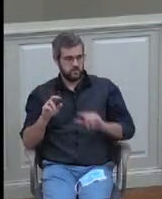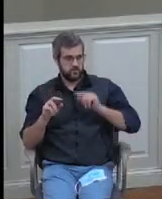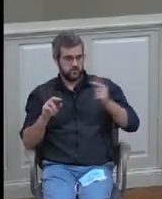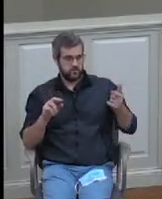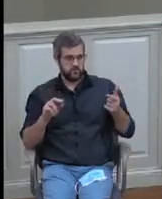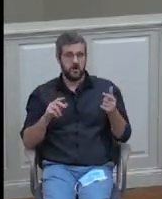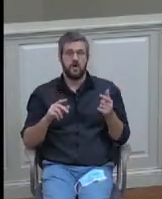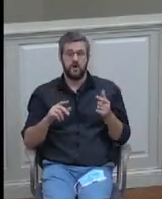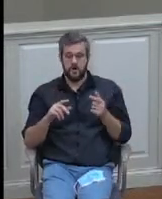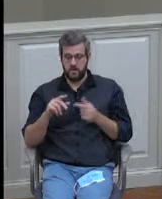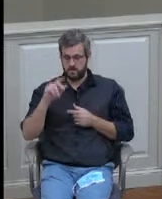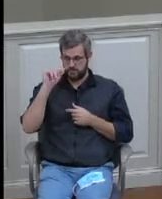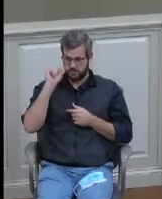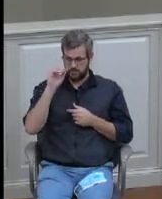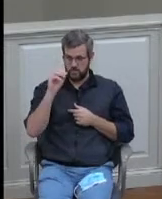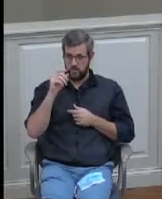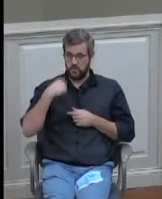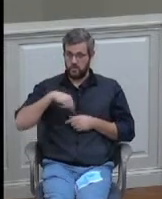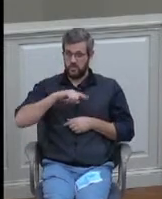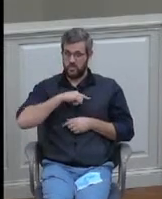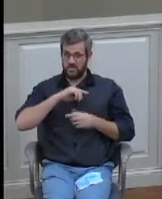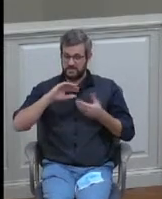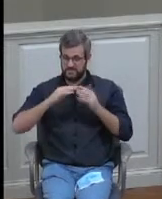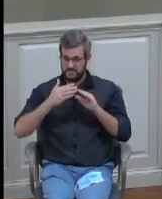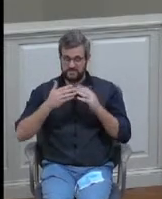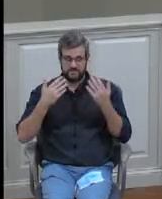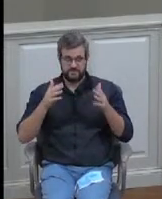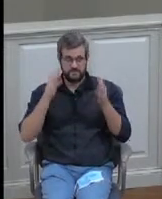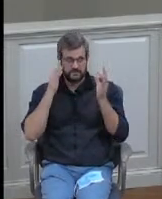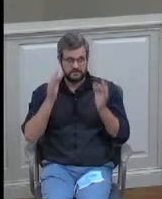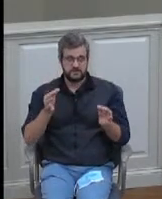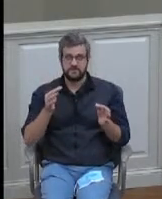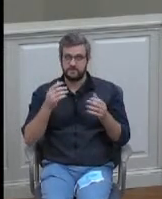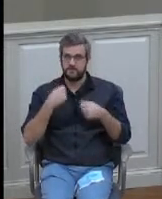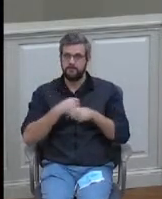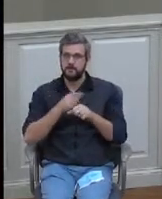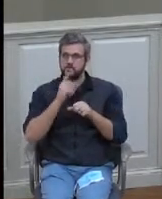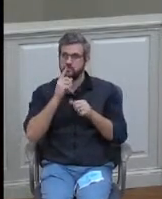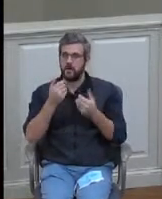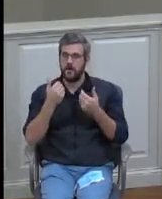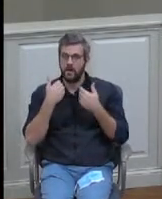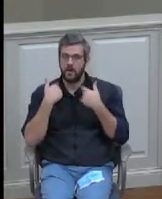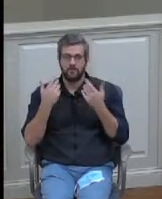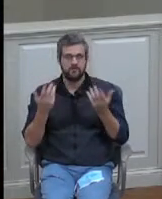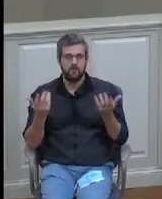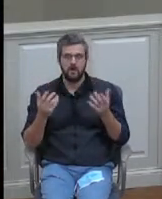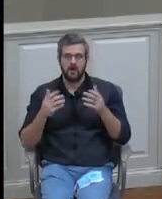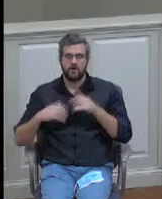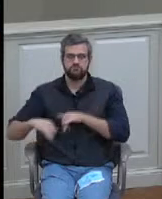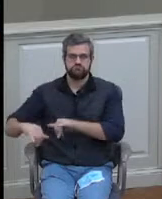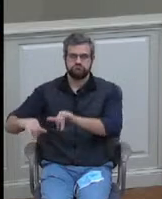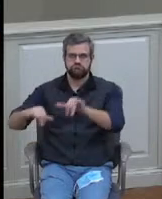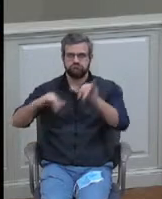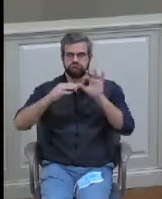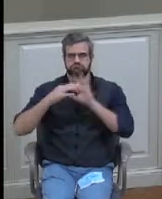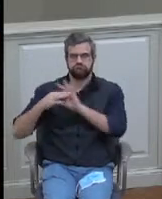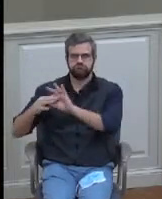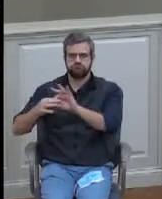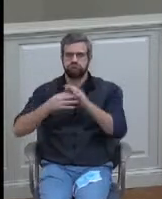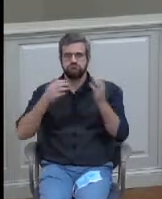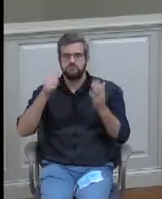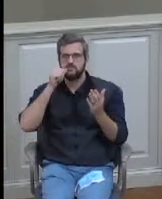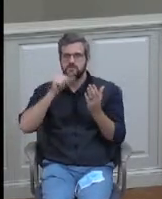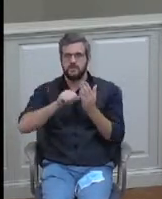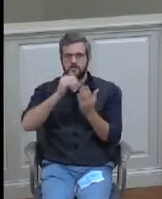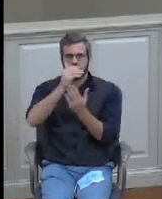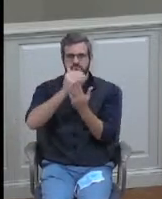So we have decided as a city that we need to create uniformity across the board for our letterhead and